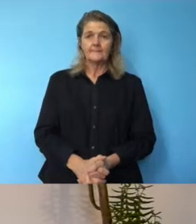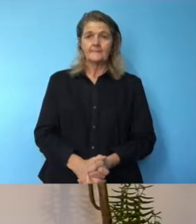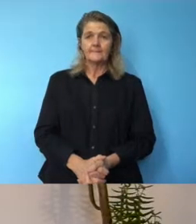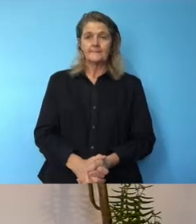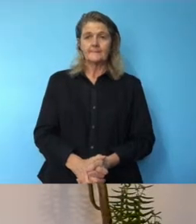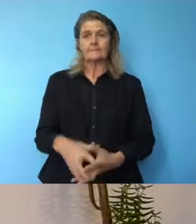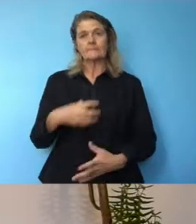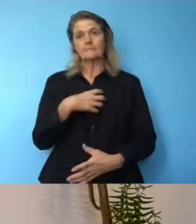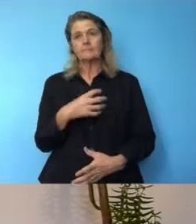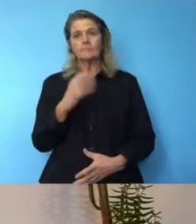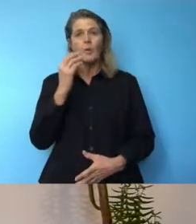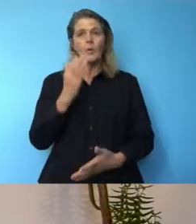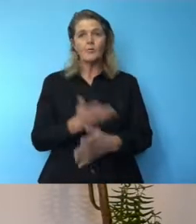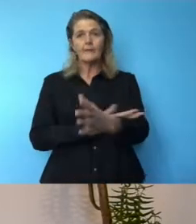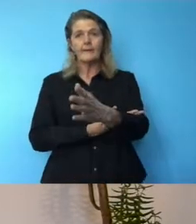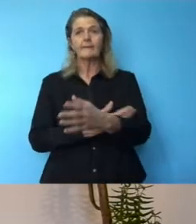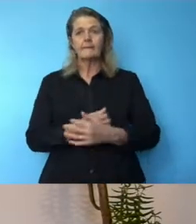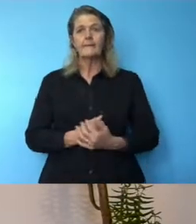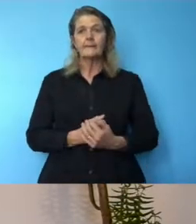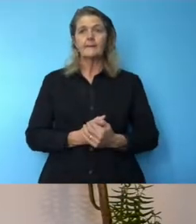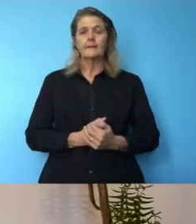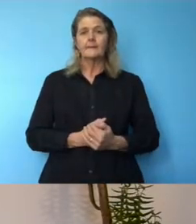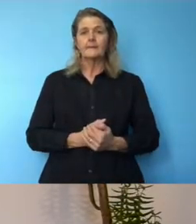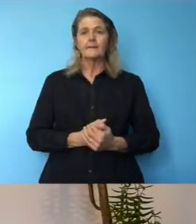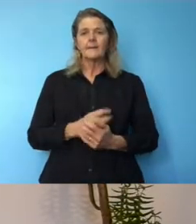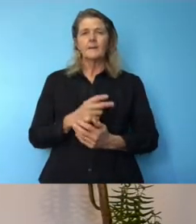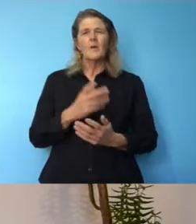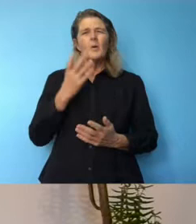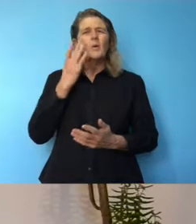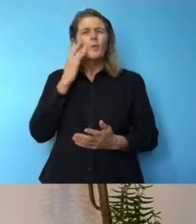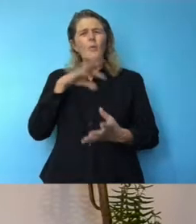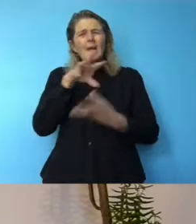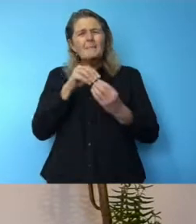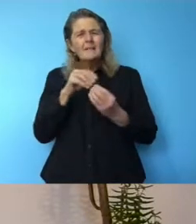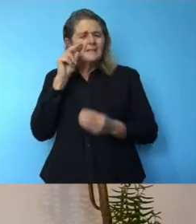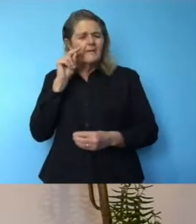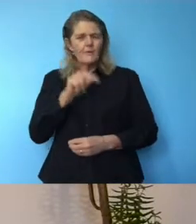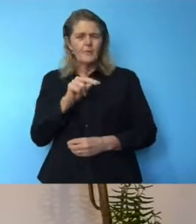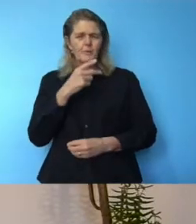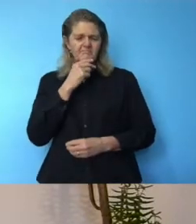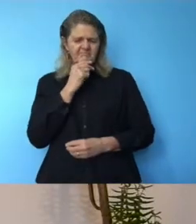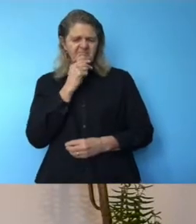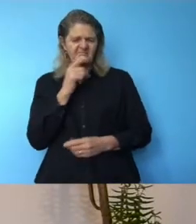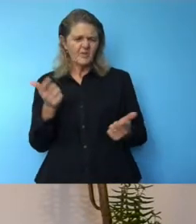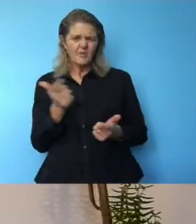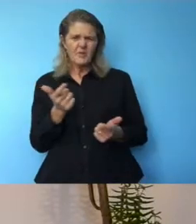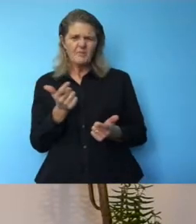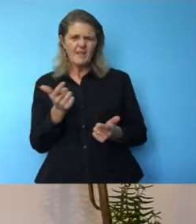A bit more green. You can kind of tell when you're mixing it if there's too much of one colour.